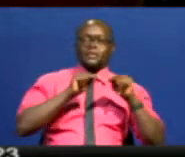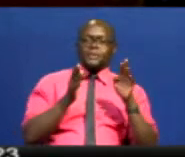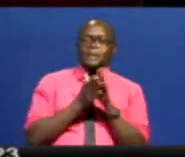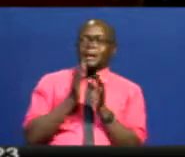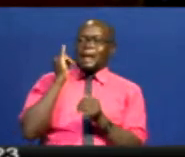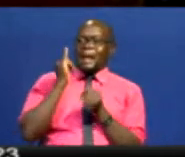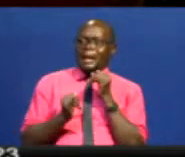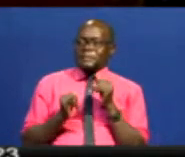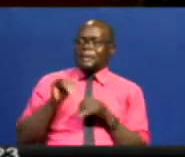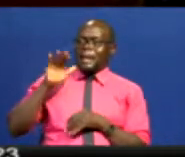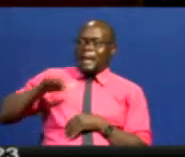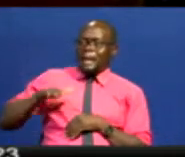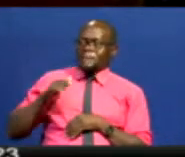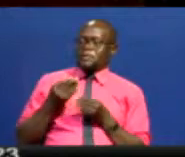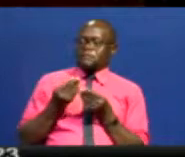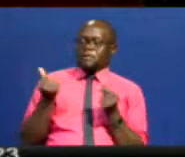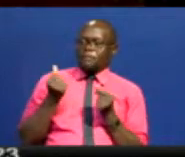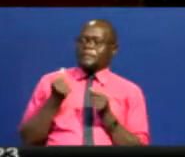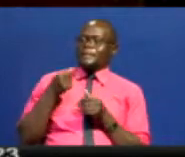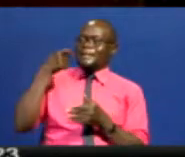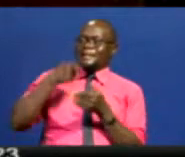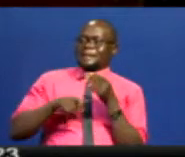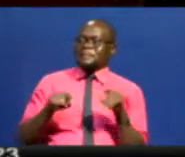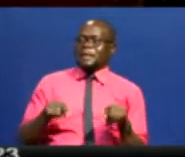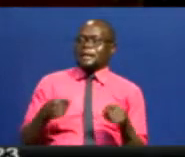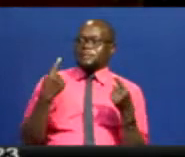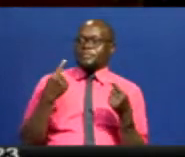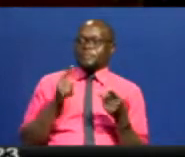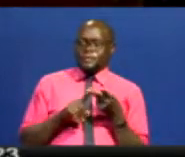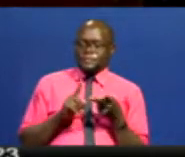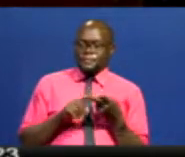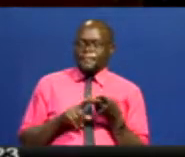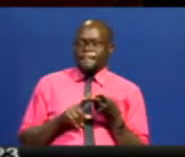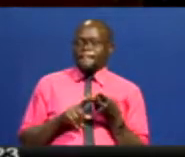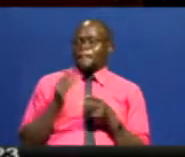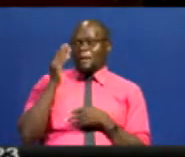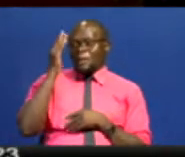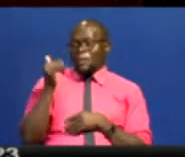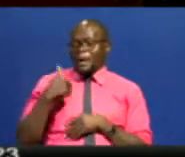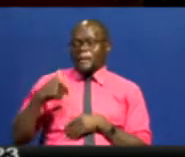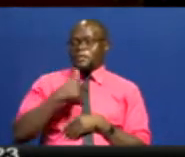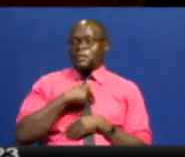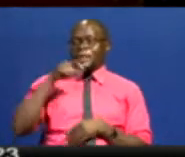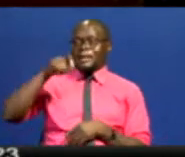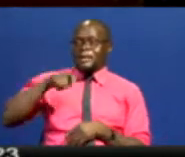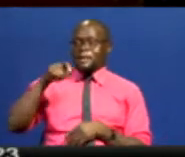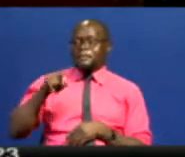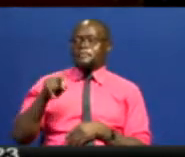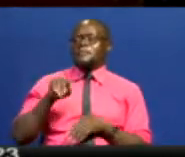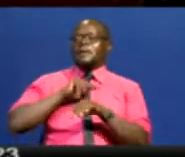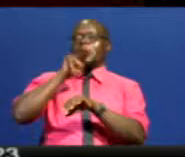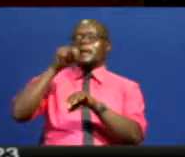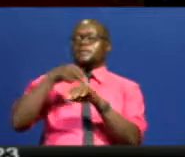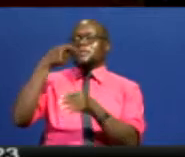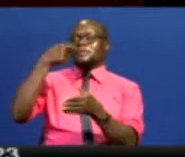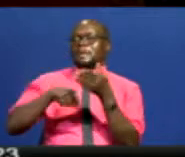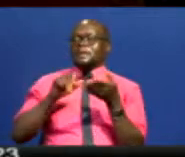lastly, delay in settlement of tax disputes. Honorable Speaker, why do we need a national tax